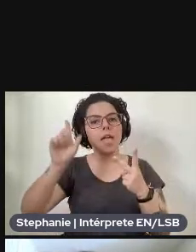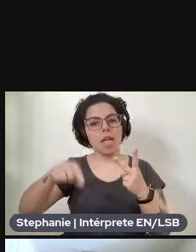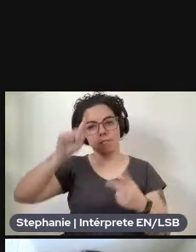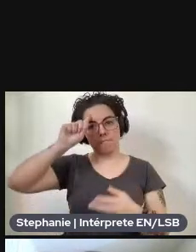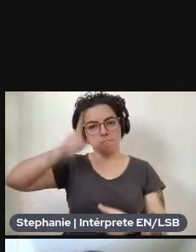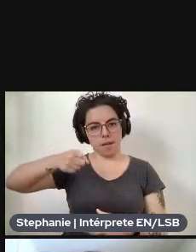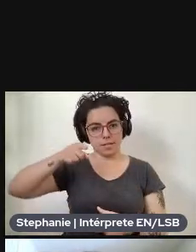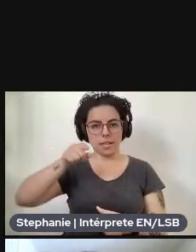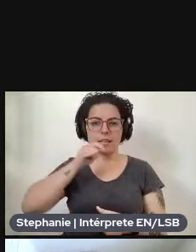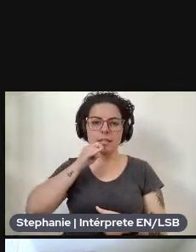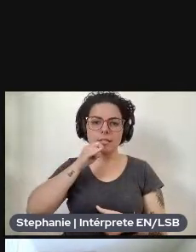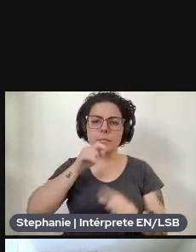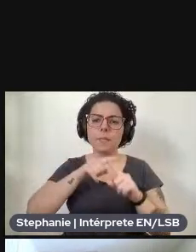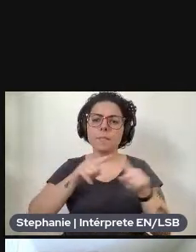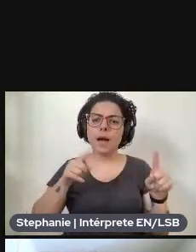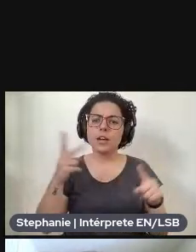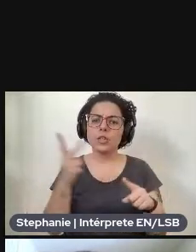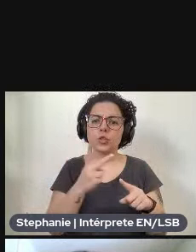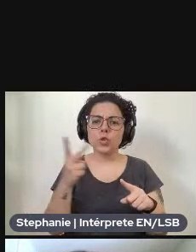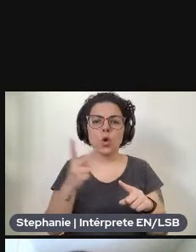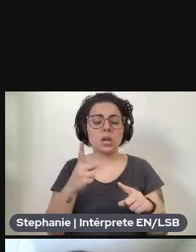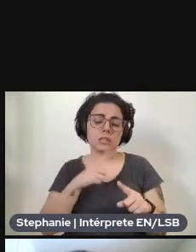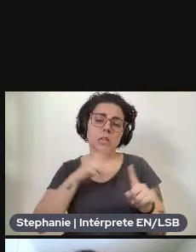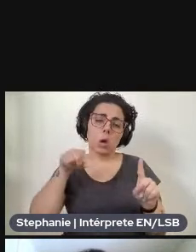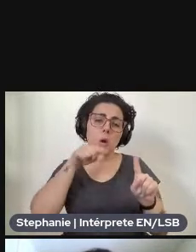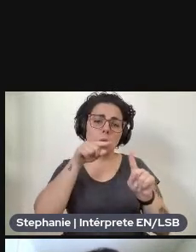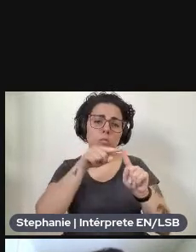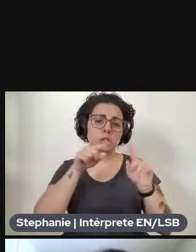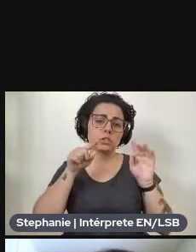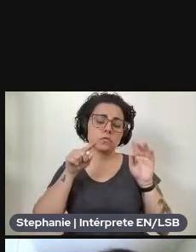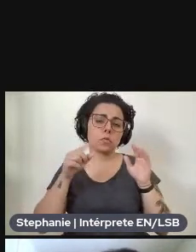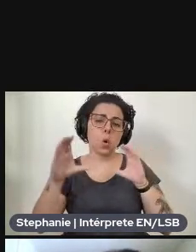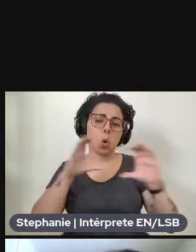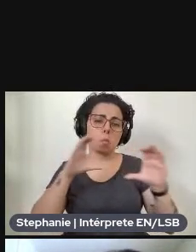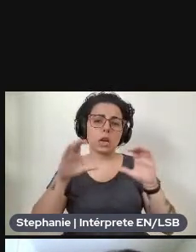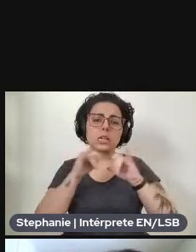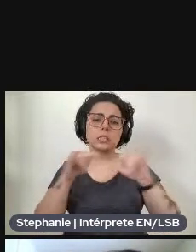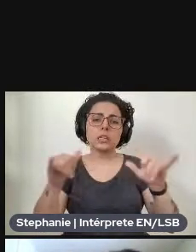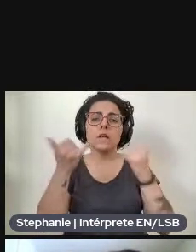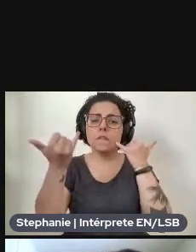same communicative intention, obviously. No?